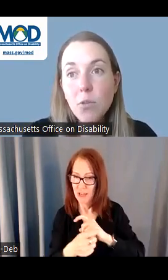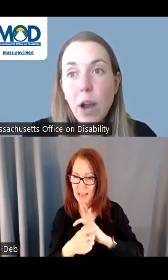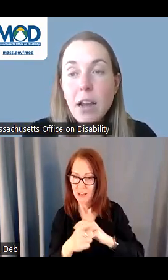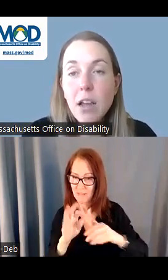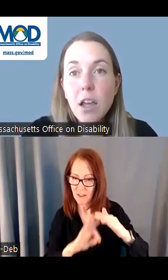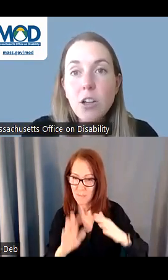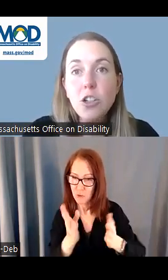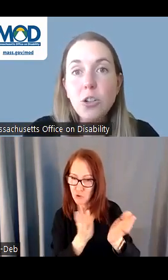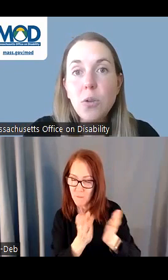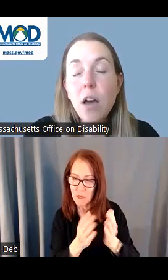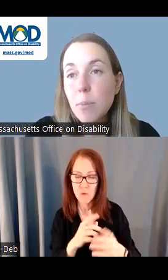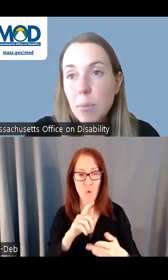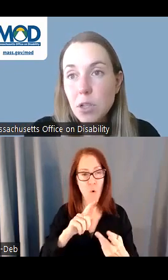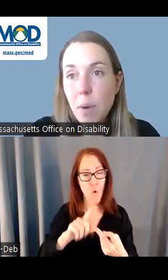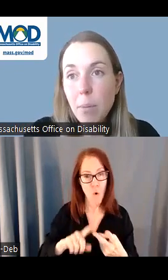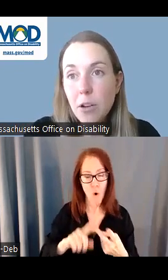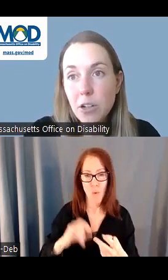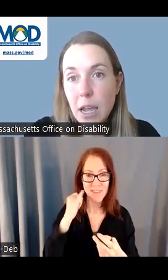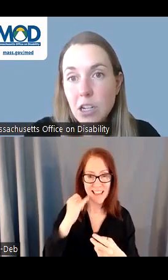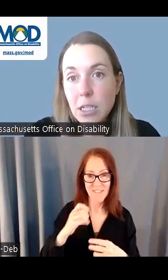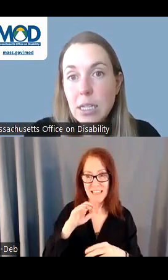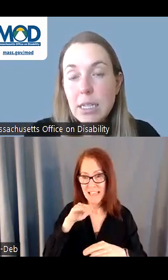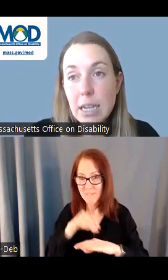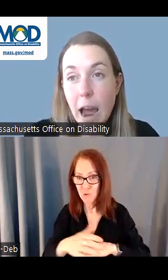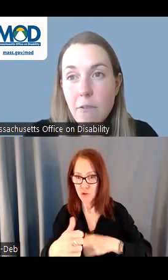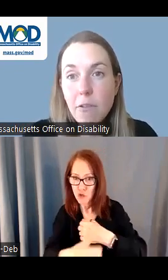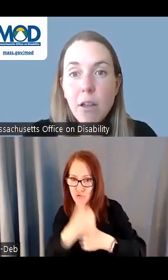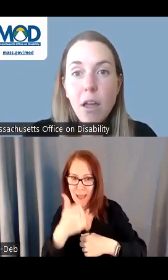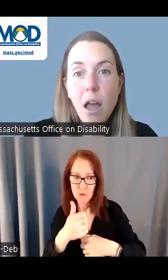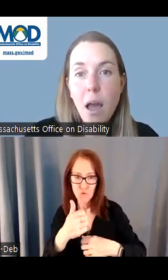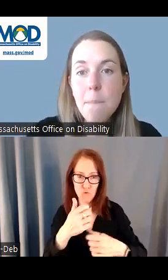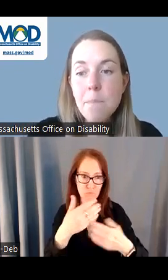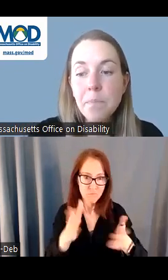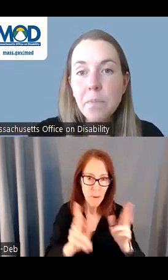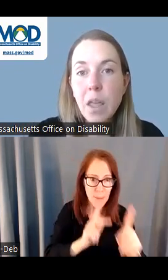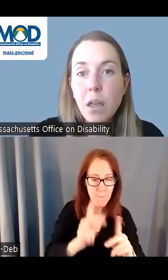direct threat to other members of the public or to agency staff.